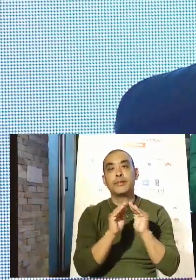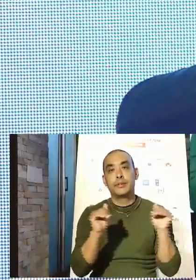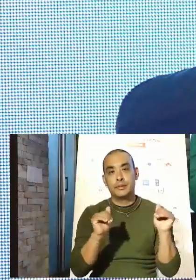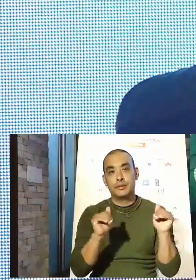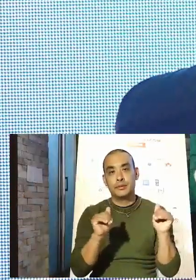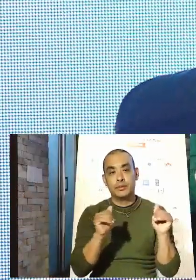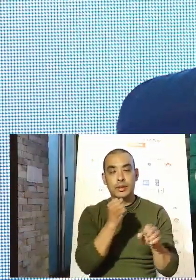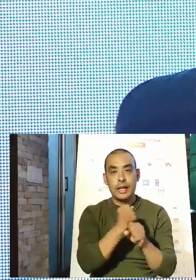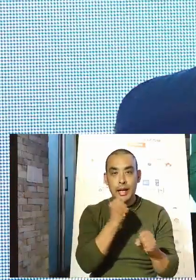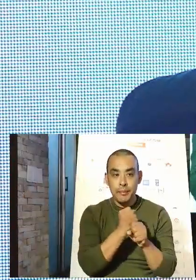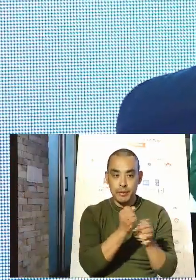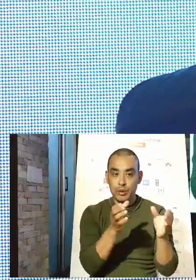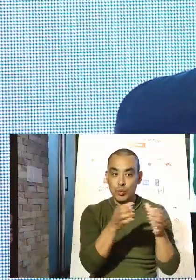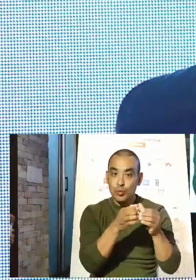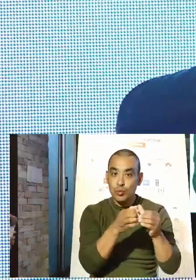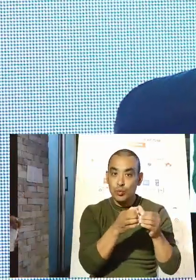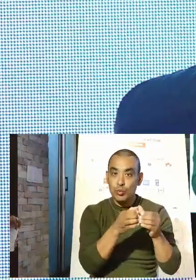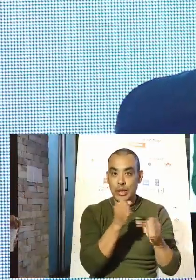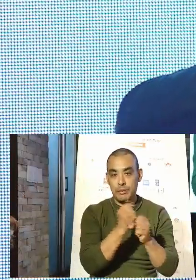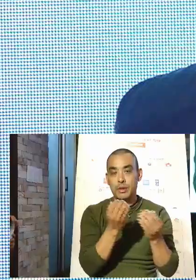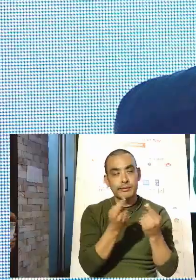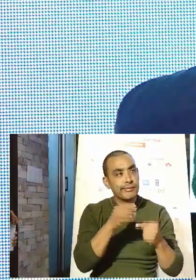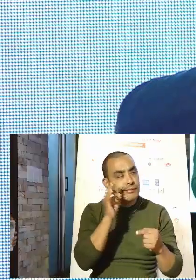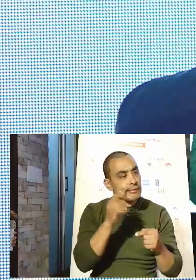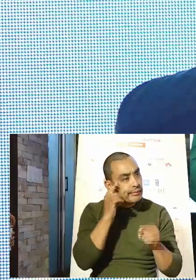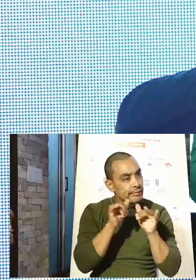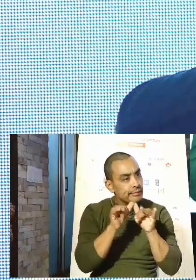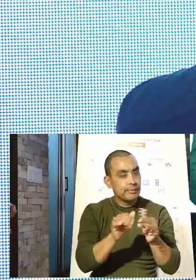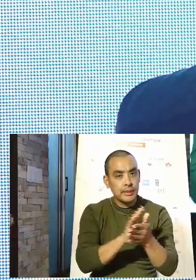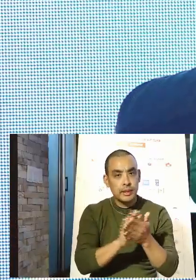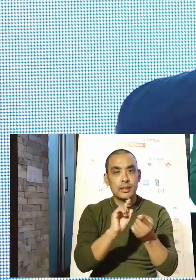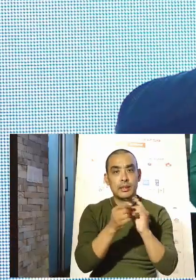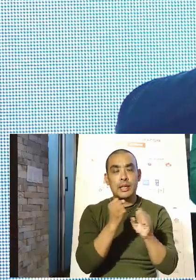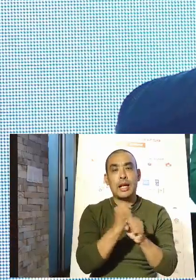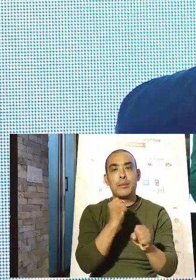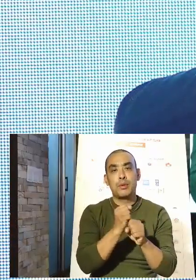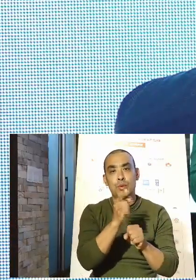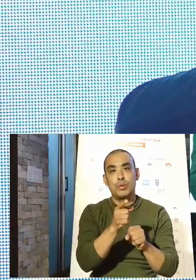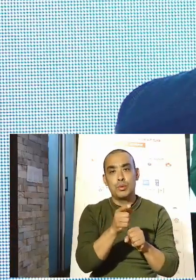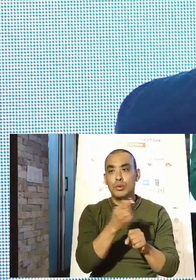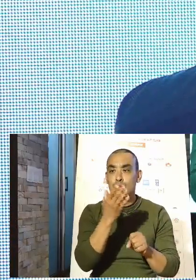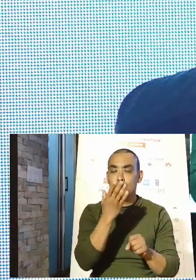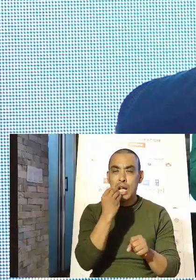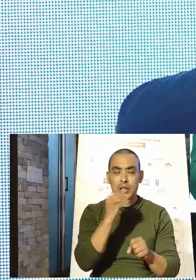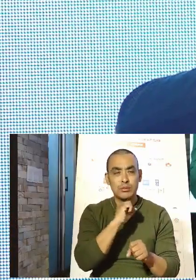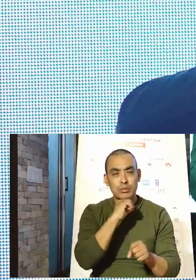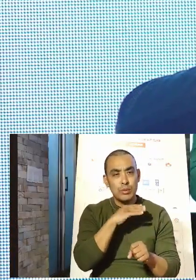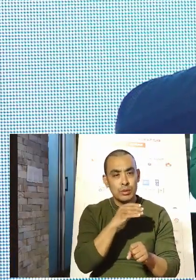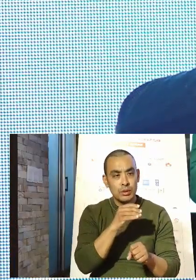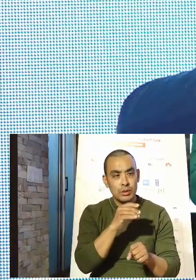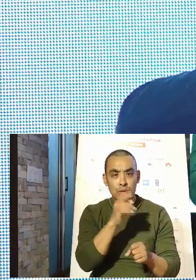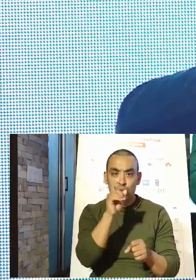to work on a group which is in a transformative age group. Because we engage the older age group, it will be difficult